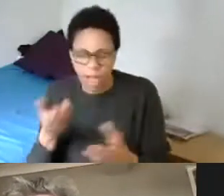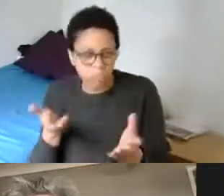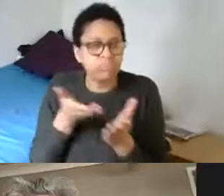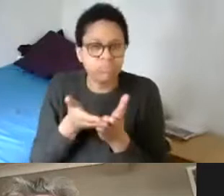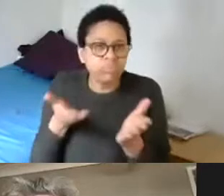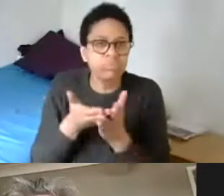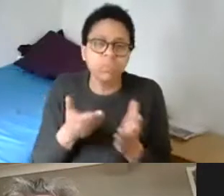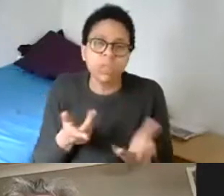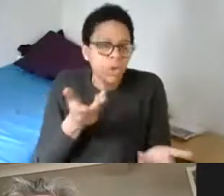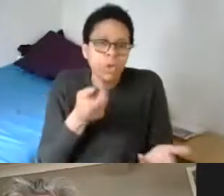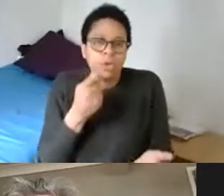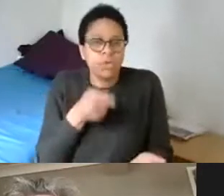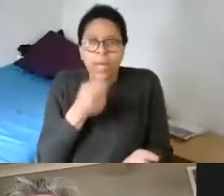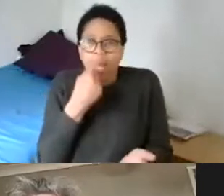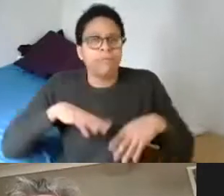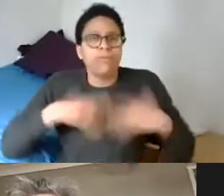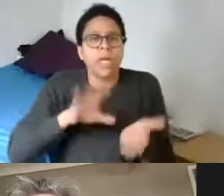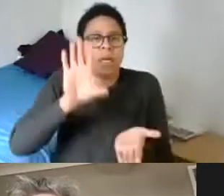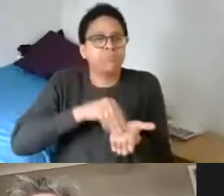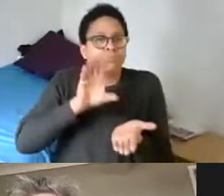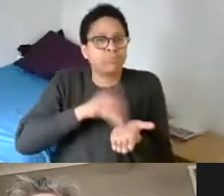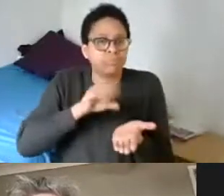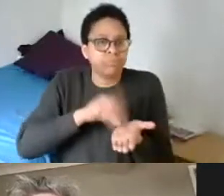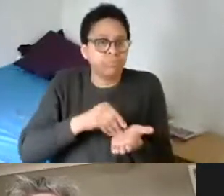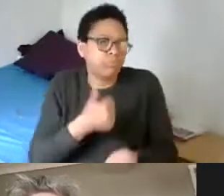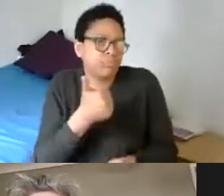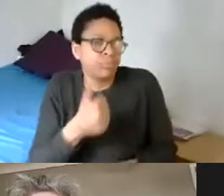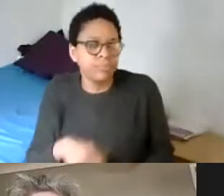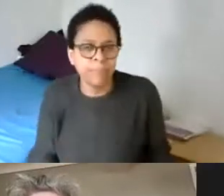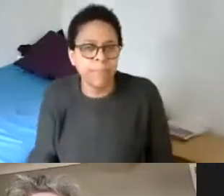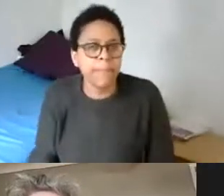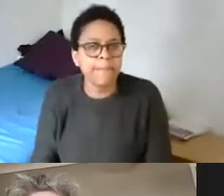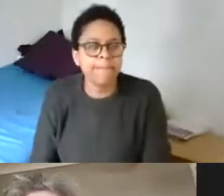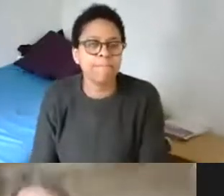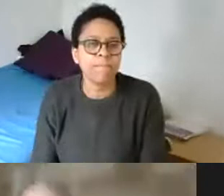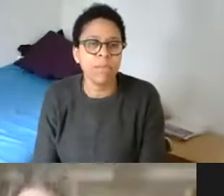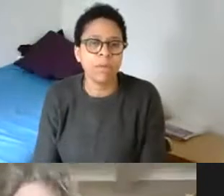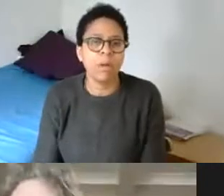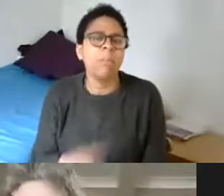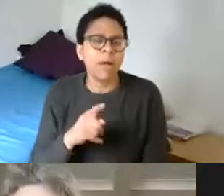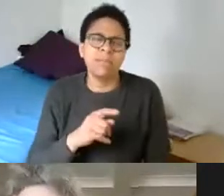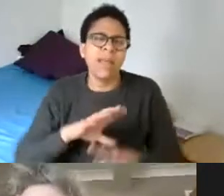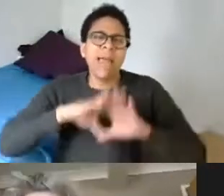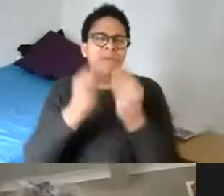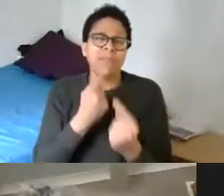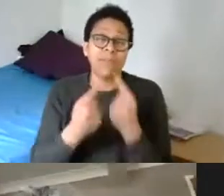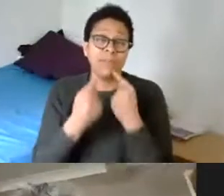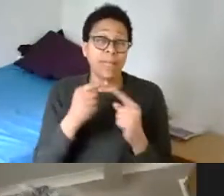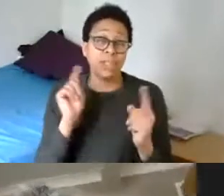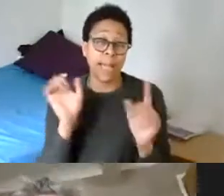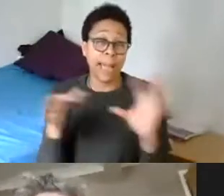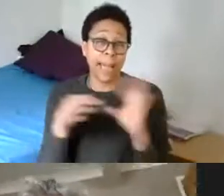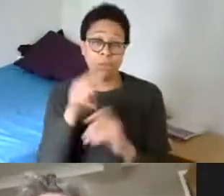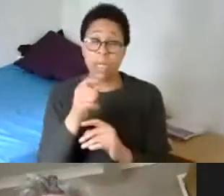that free to use in any way you want. There's no kind of commercial restrictions in that sense. But that's all clearly laid out on the website, how you can use